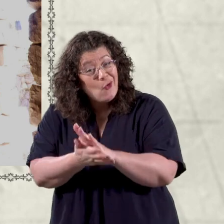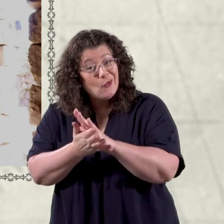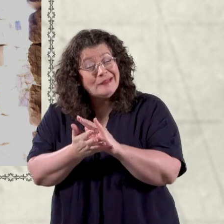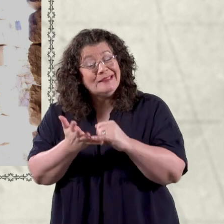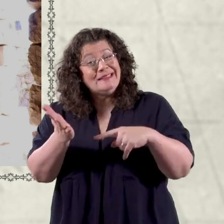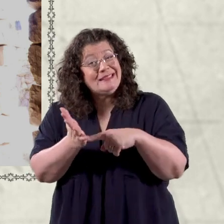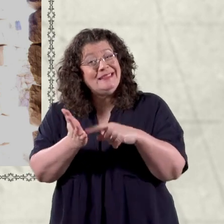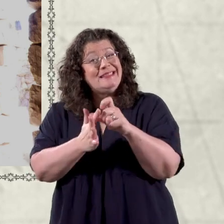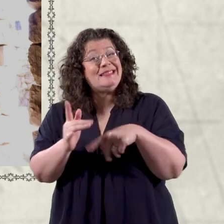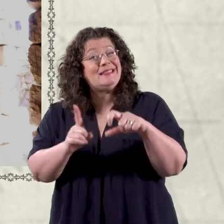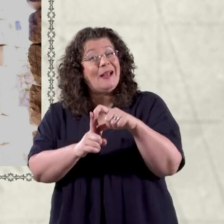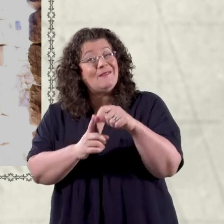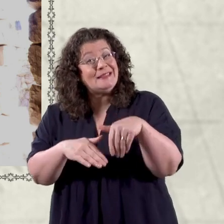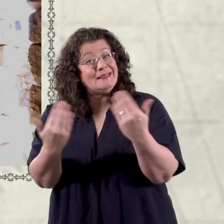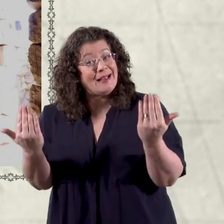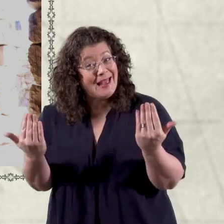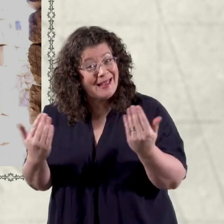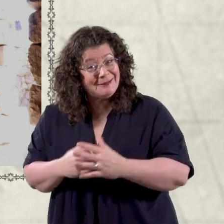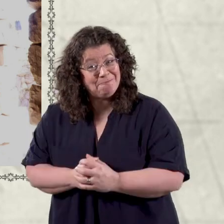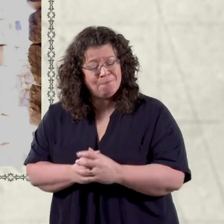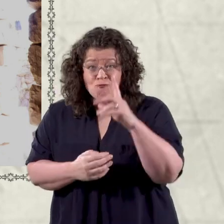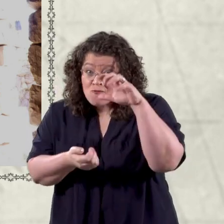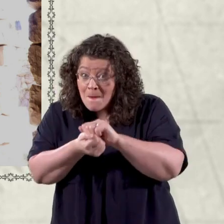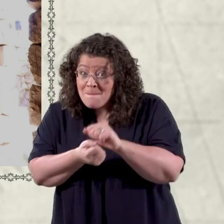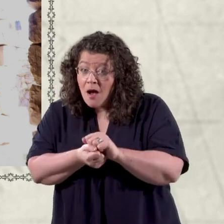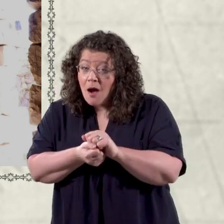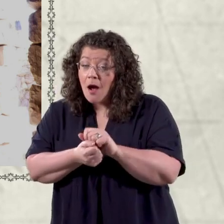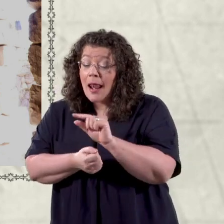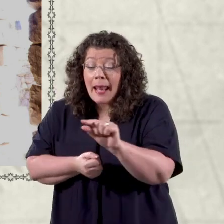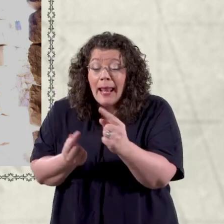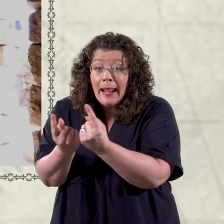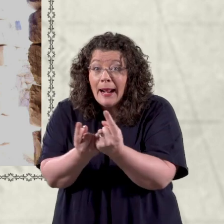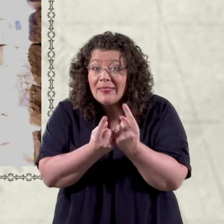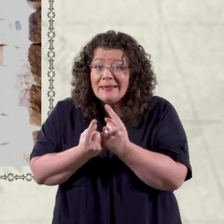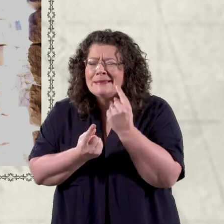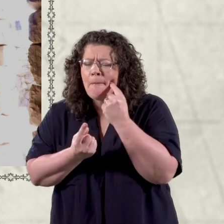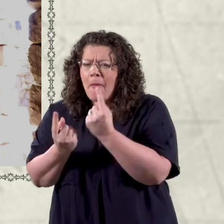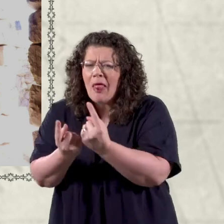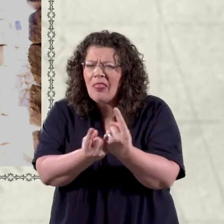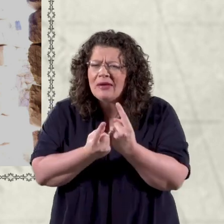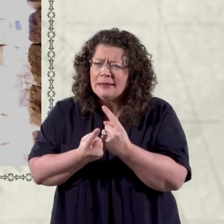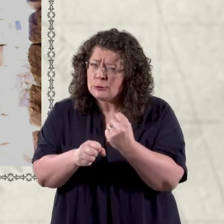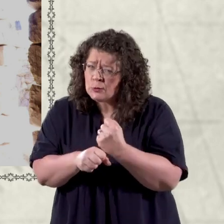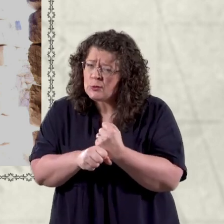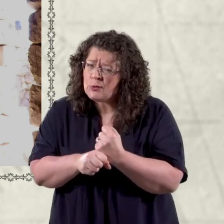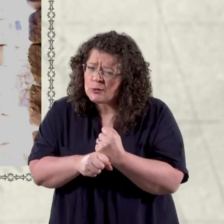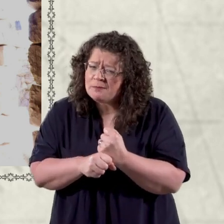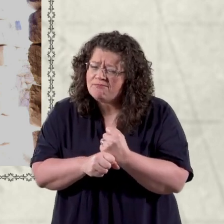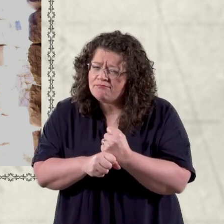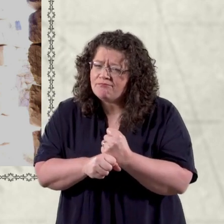enjoy your St. David's Day. And remember now, do those little simple